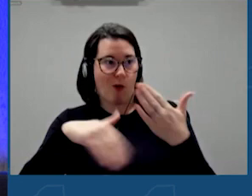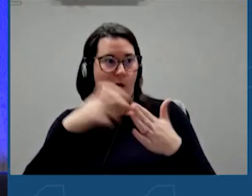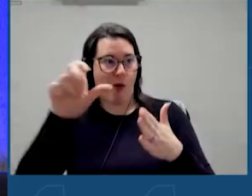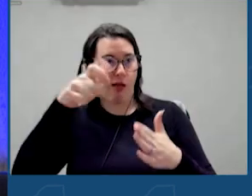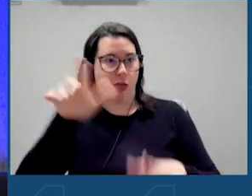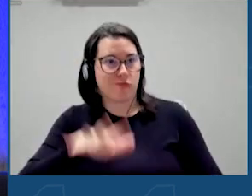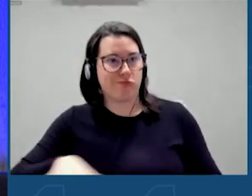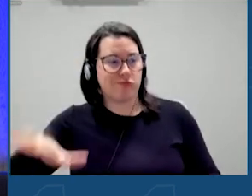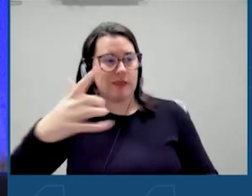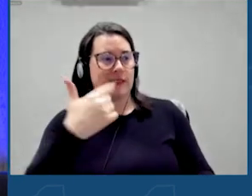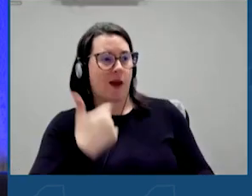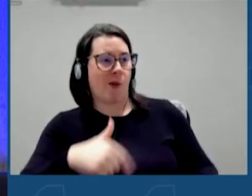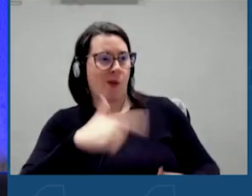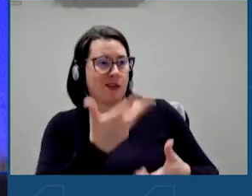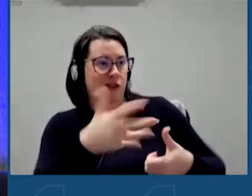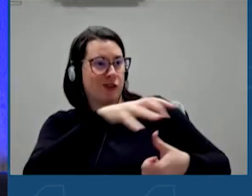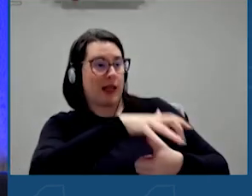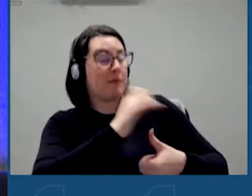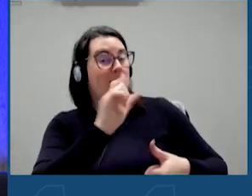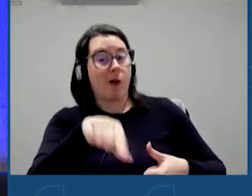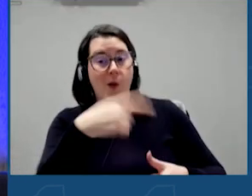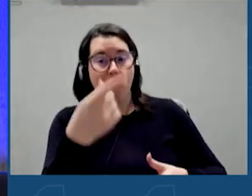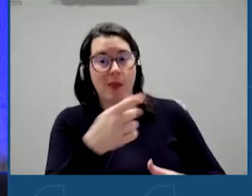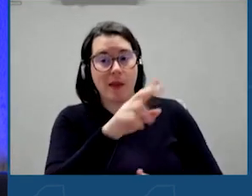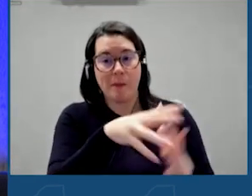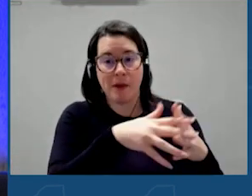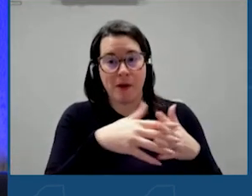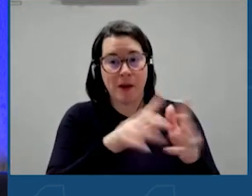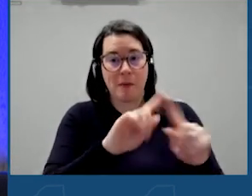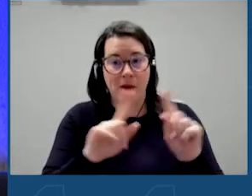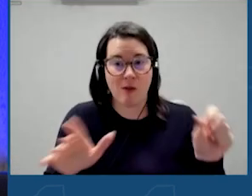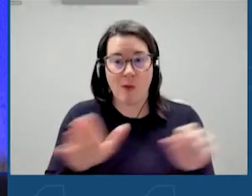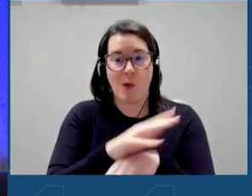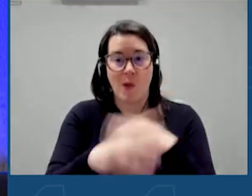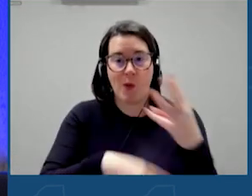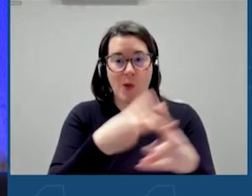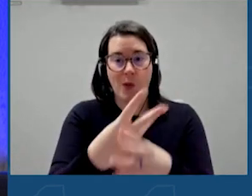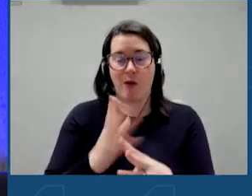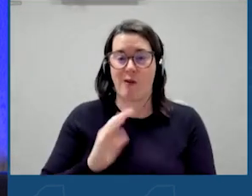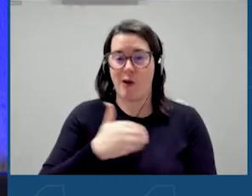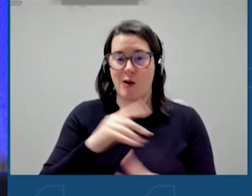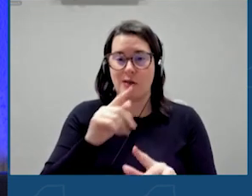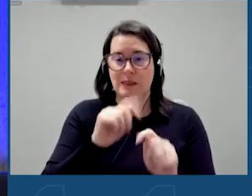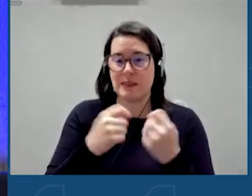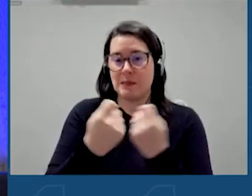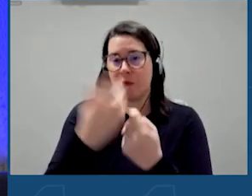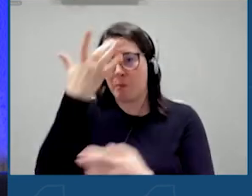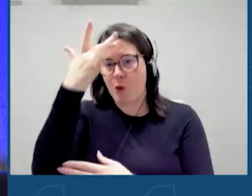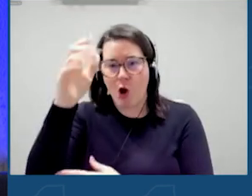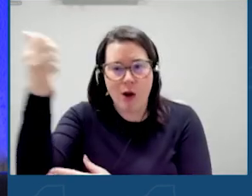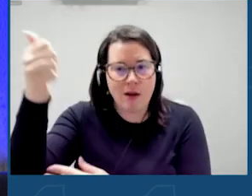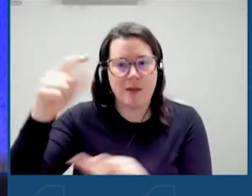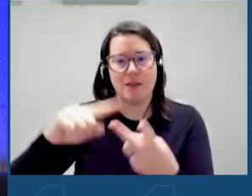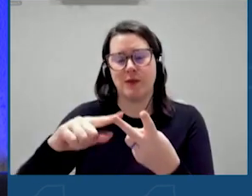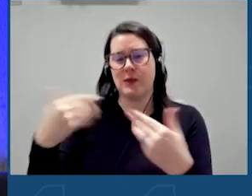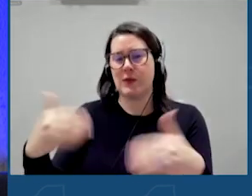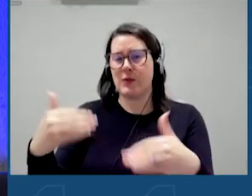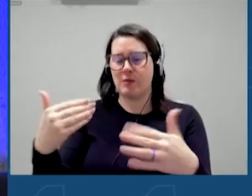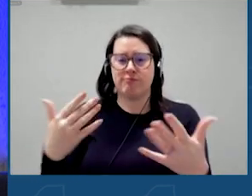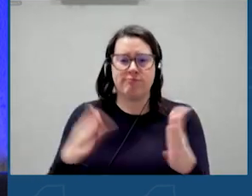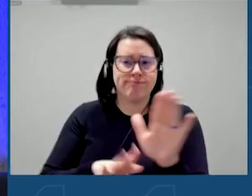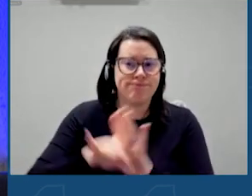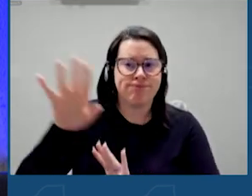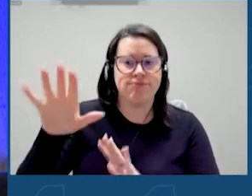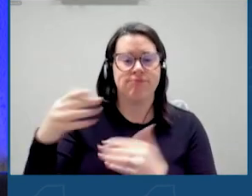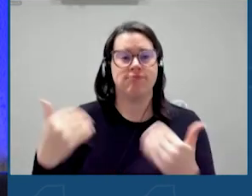not just the country, the world. I put my team up because they are the smartest, the brightest. I also just want to thank my policy team, who I'll acknowledge in a